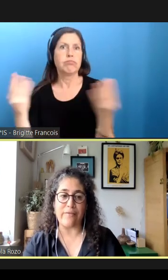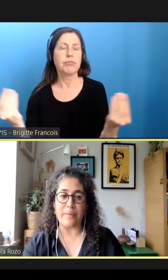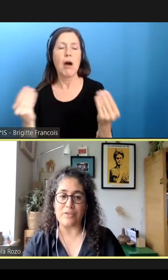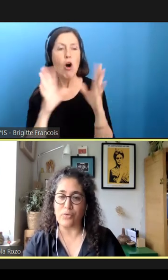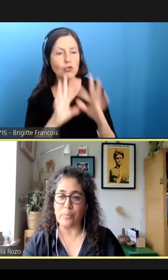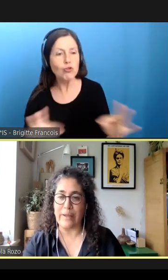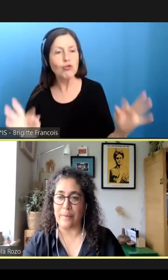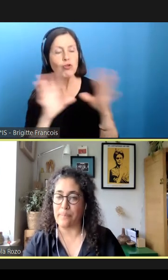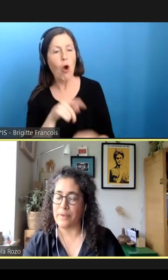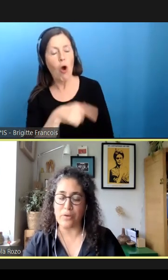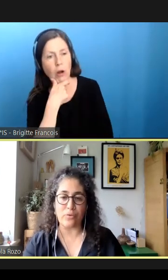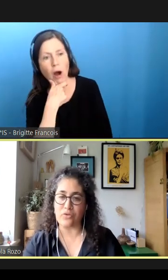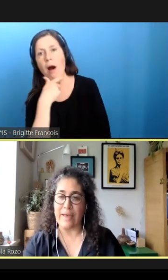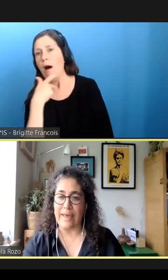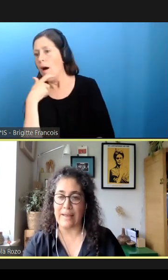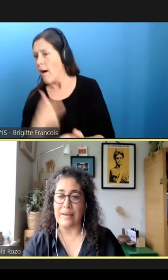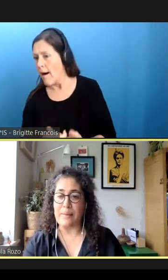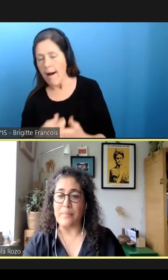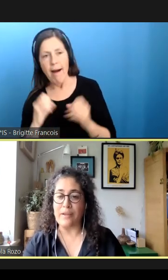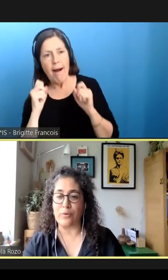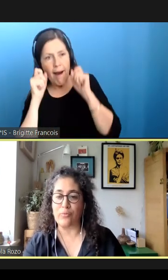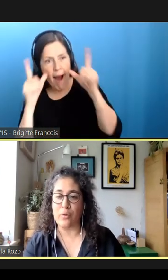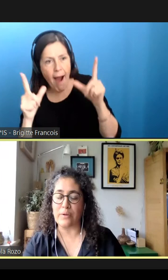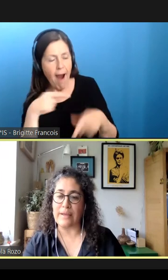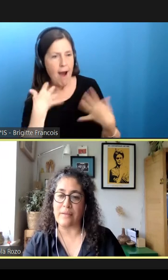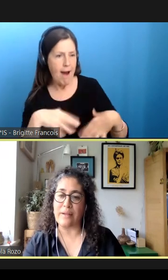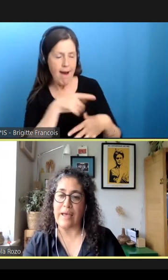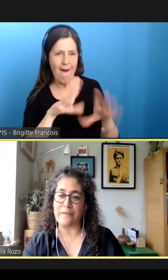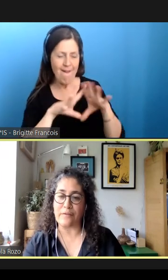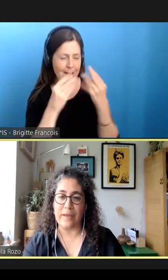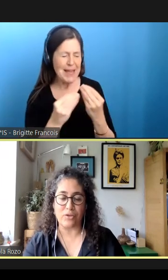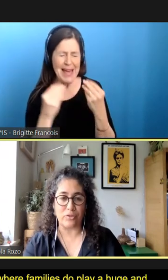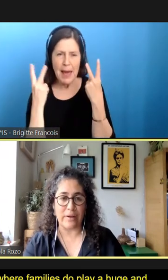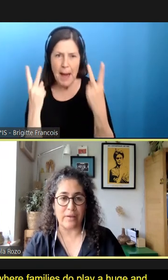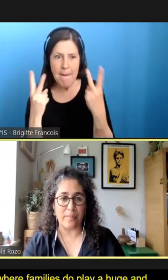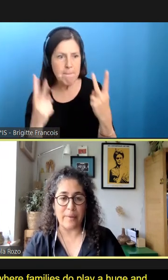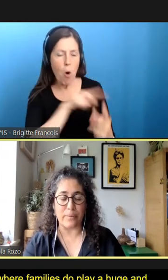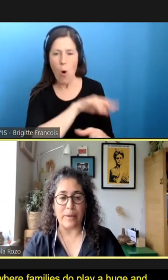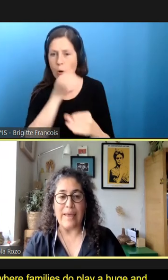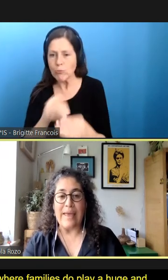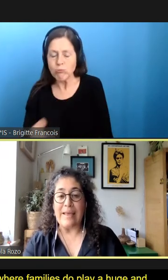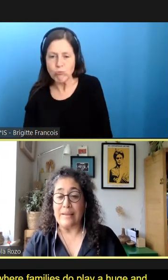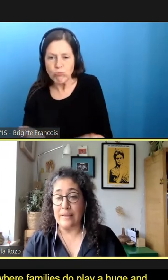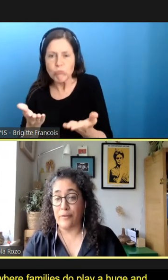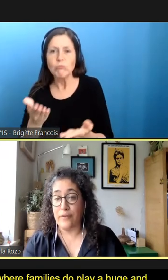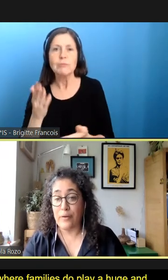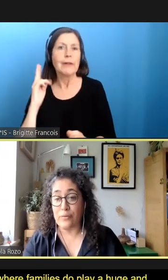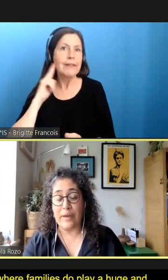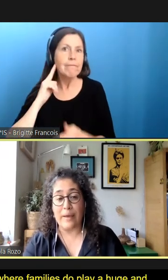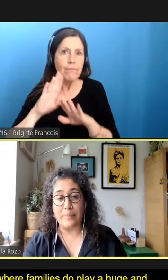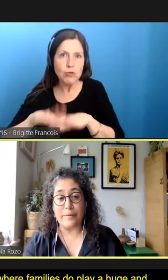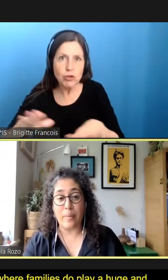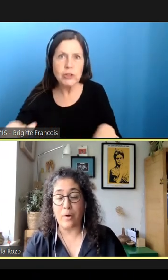where families do play a huge and meaningful role in the lives of deaf children and young people. In the